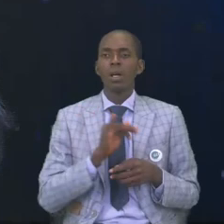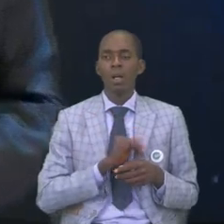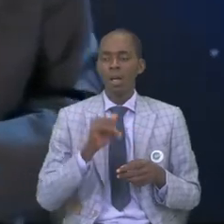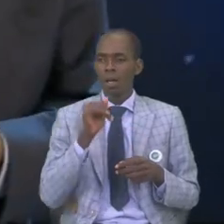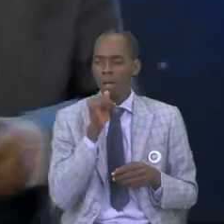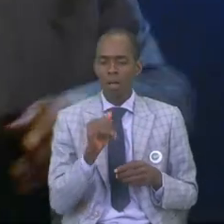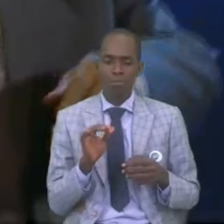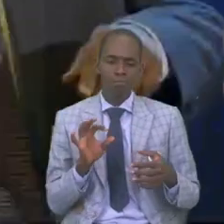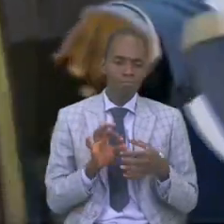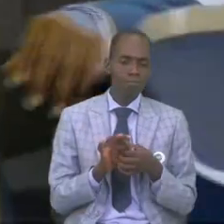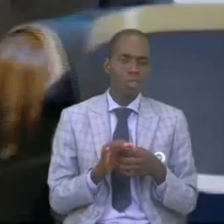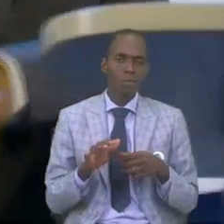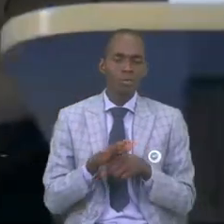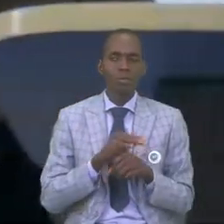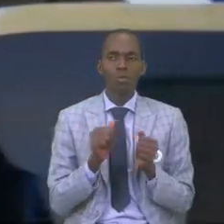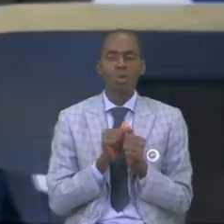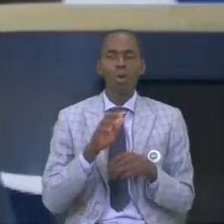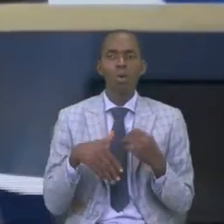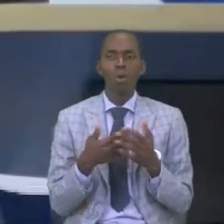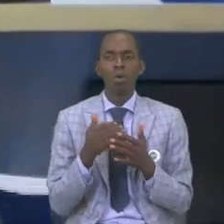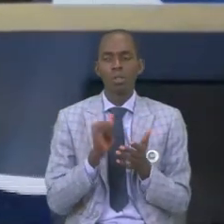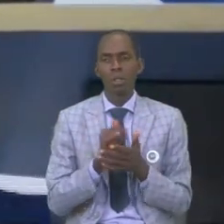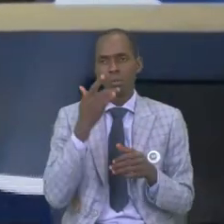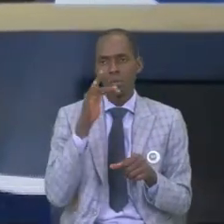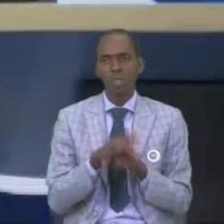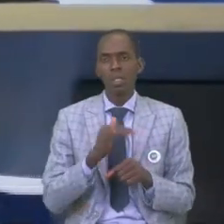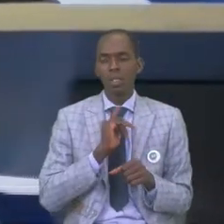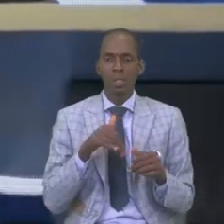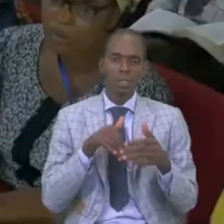those promises. And I send it forth to you.